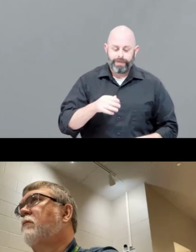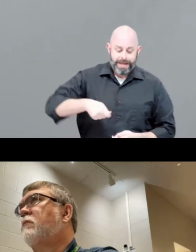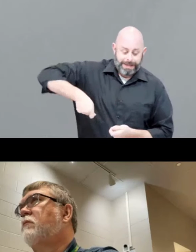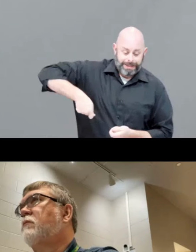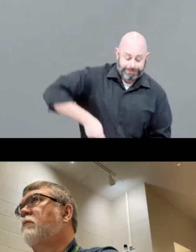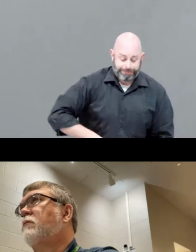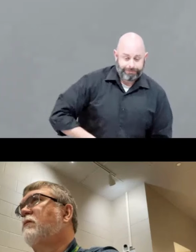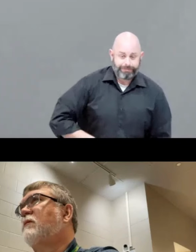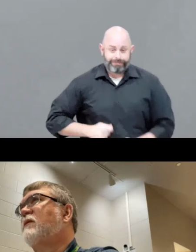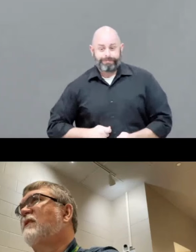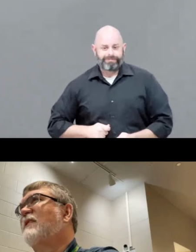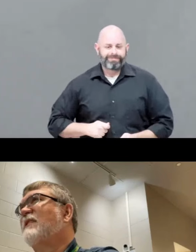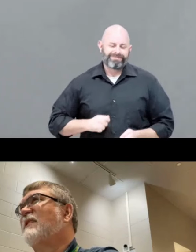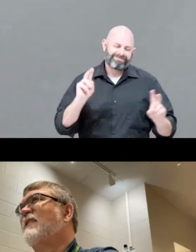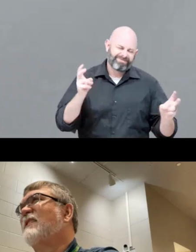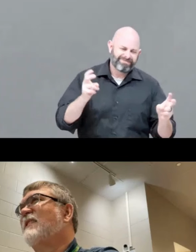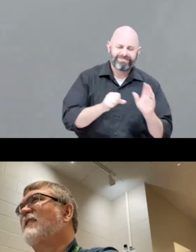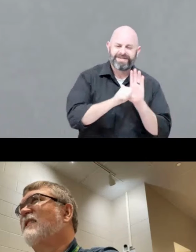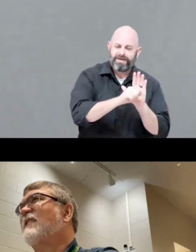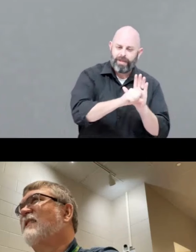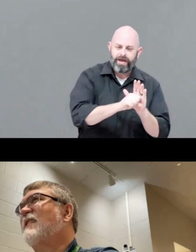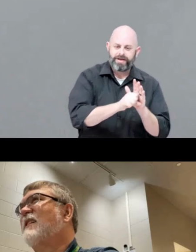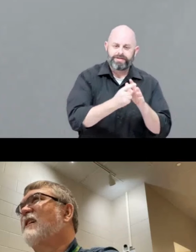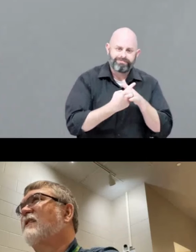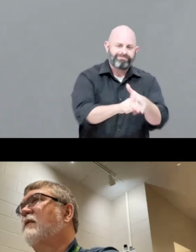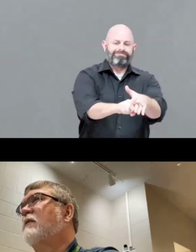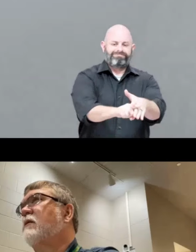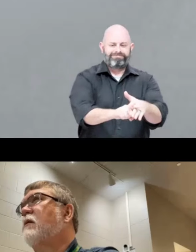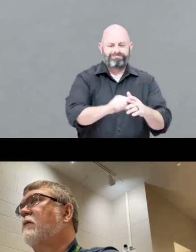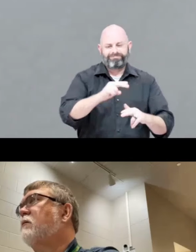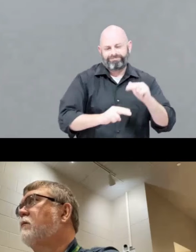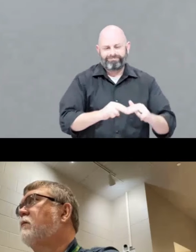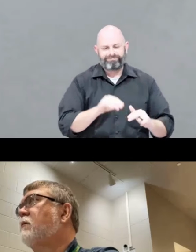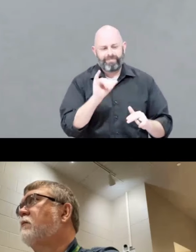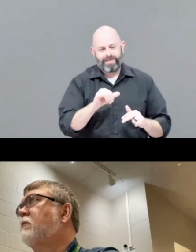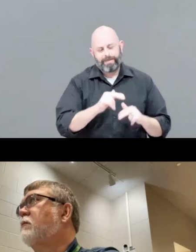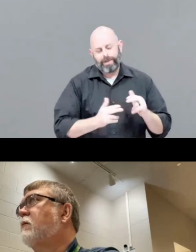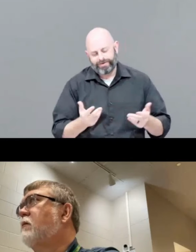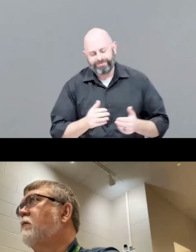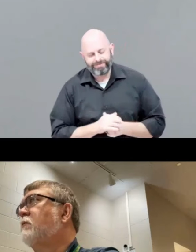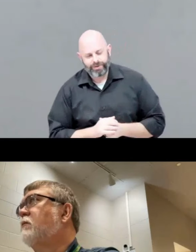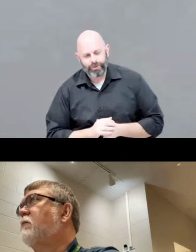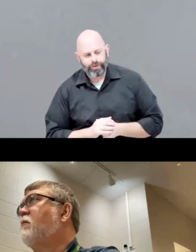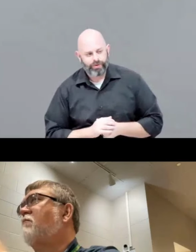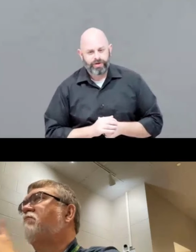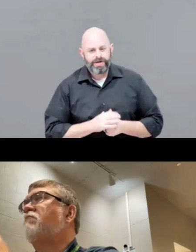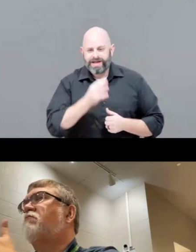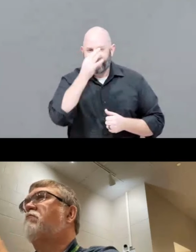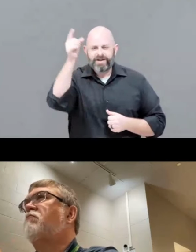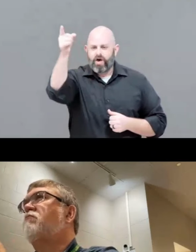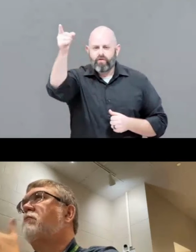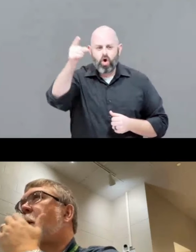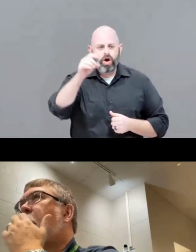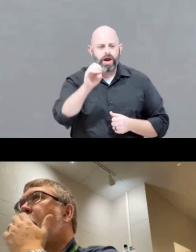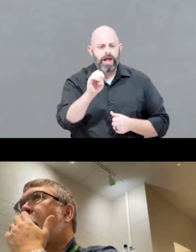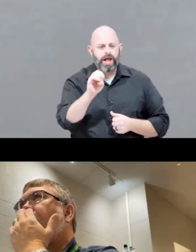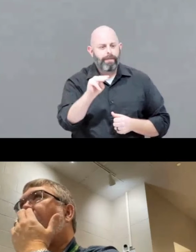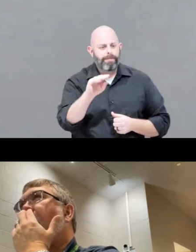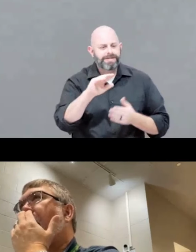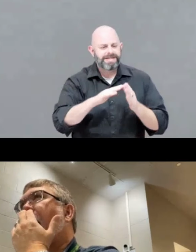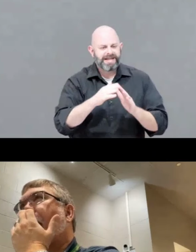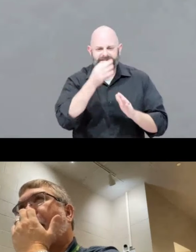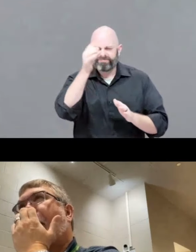to basically symbolize the start of the construction of that building. So that's not far away. That's up in Elm City.